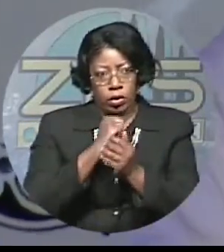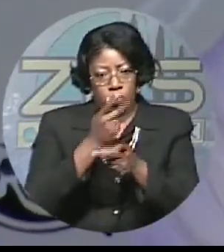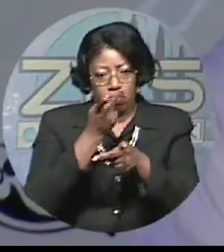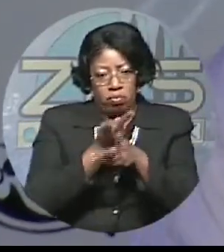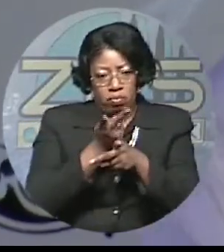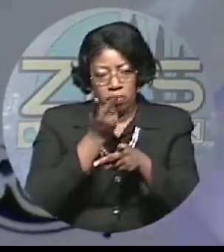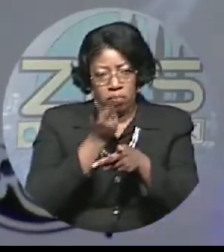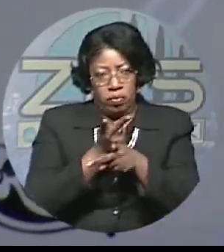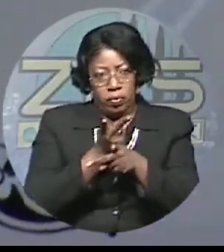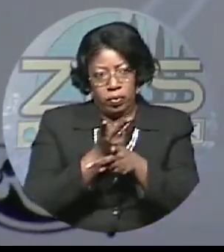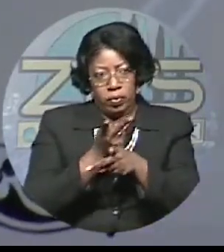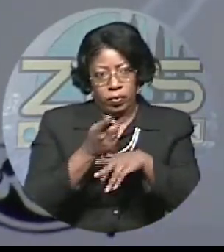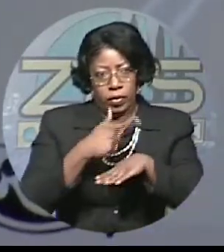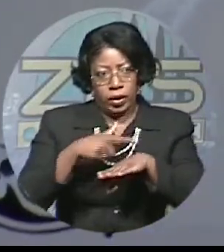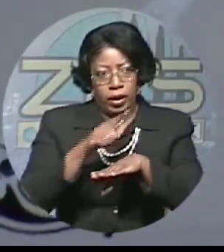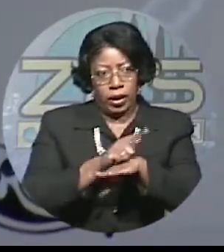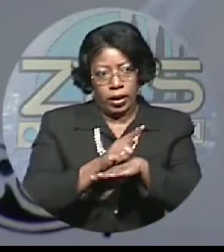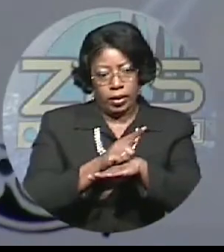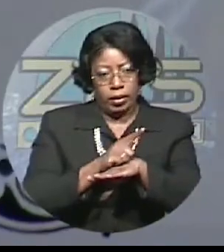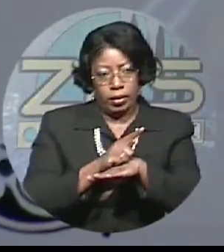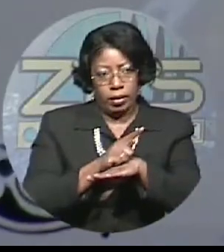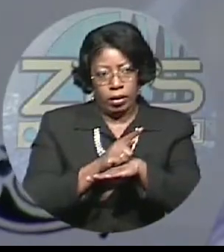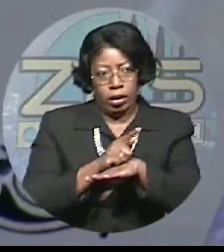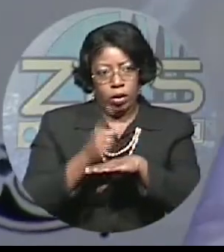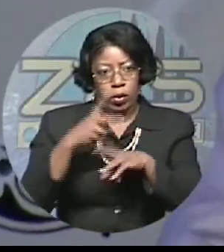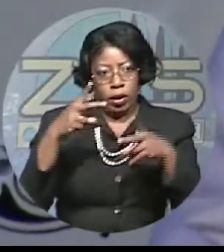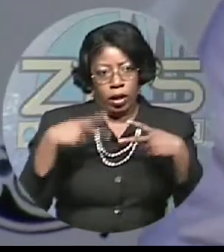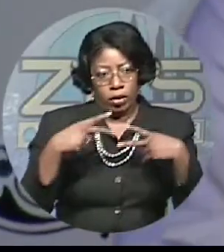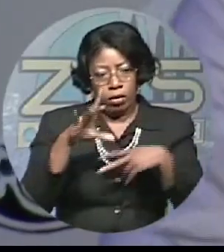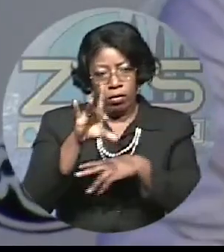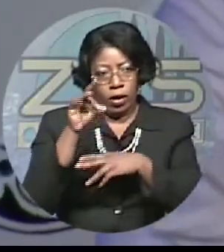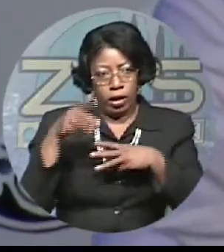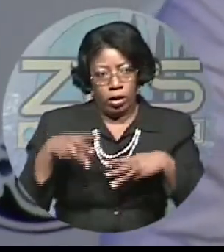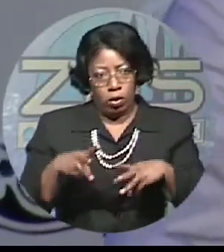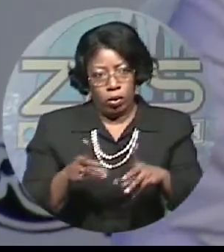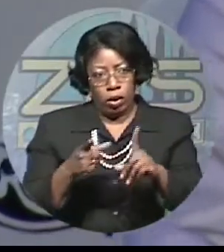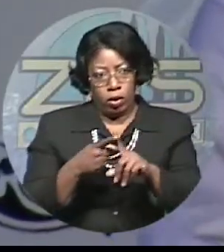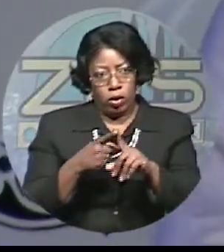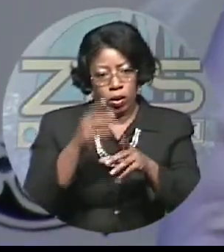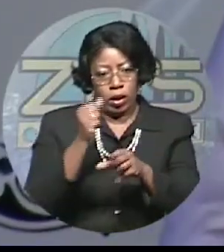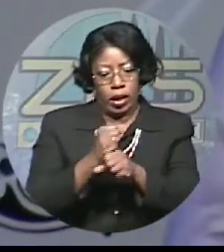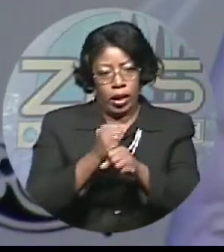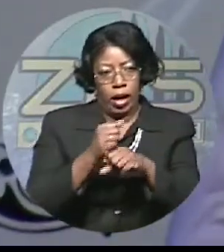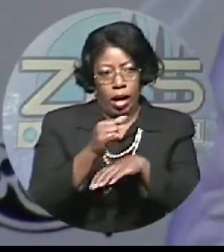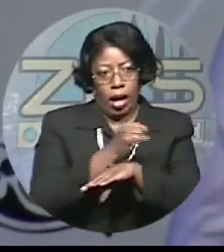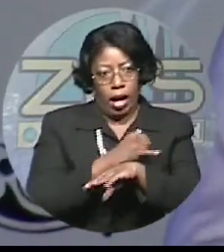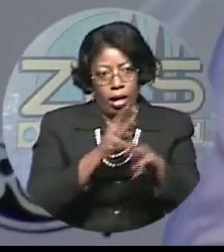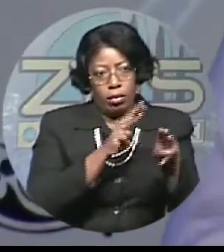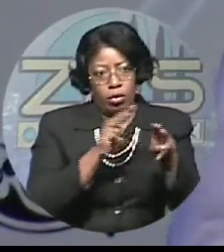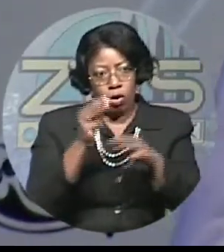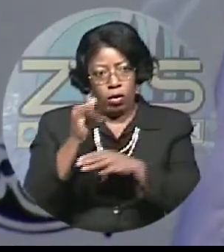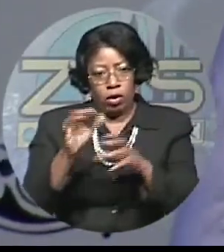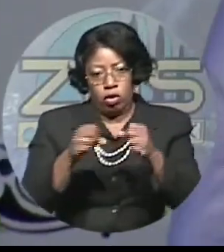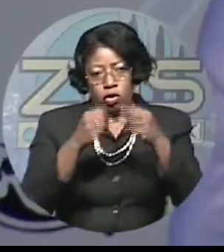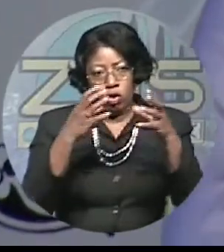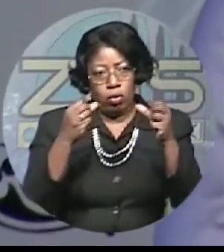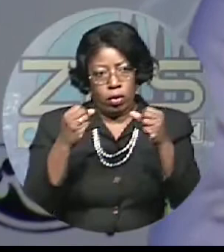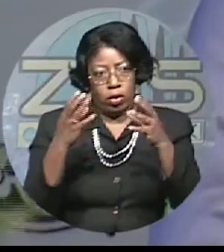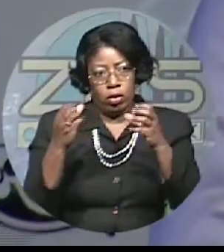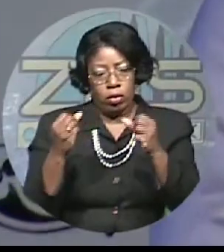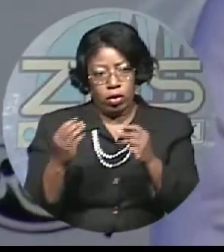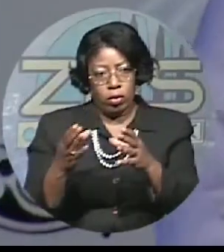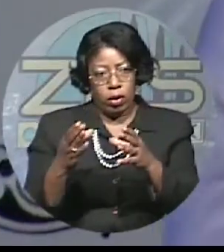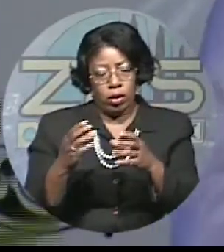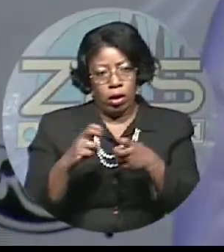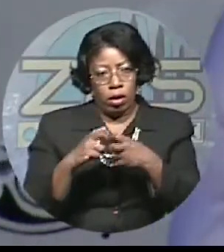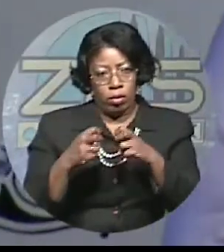land up and you know you ain't going to make this land move. No. We got to find a way to get our island moving. Yes. We have too much controversy in this small